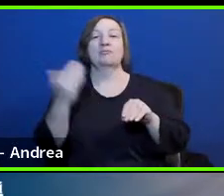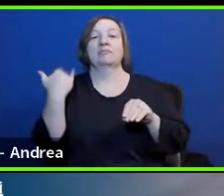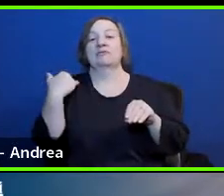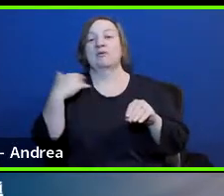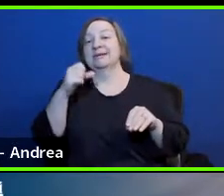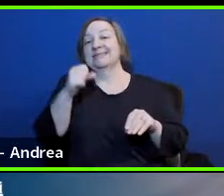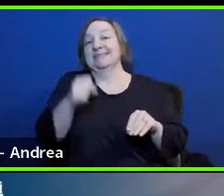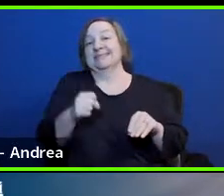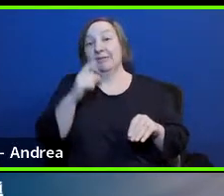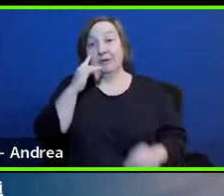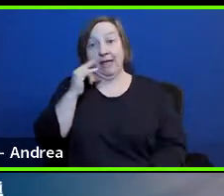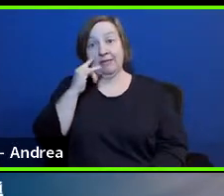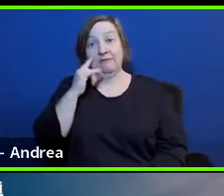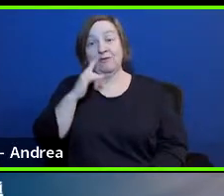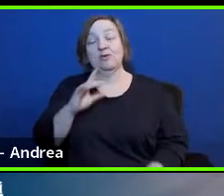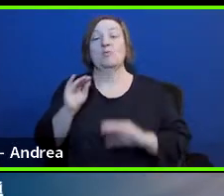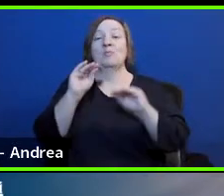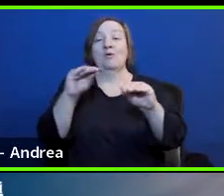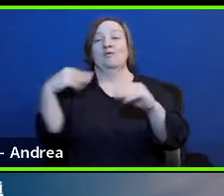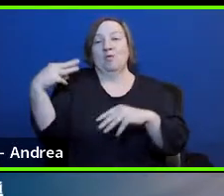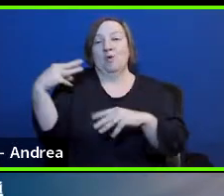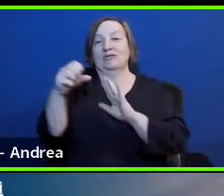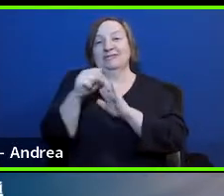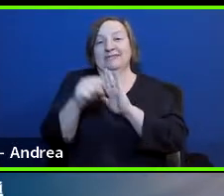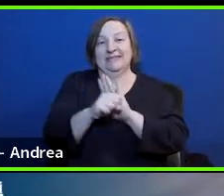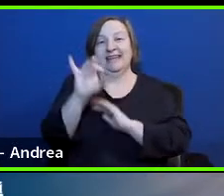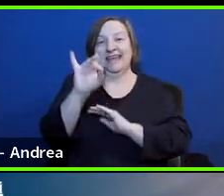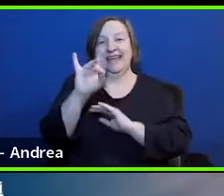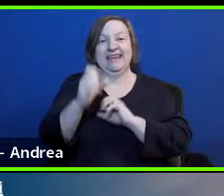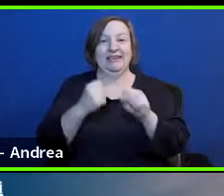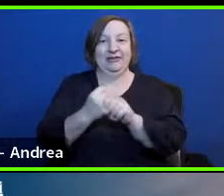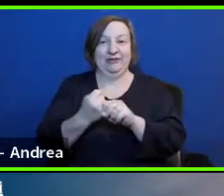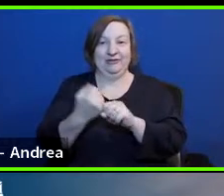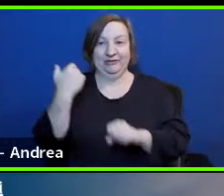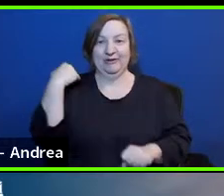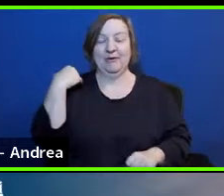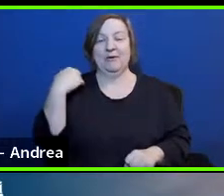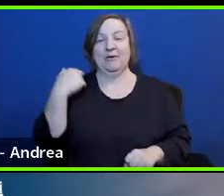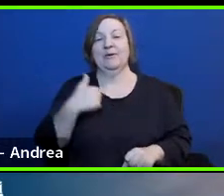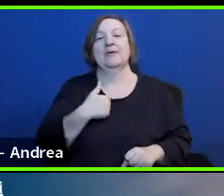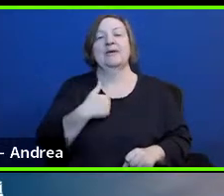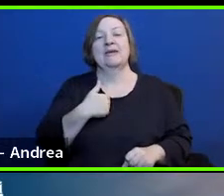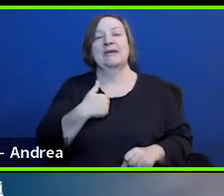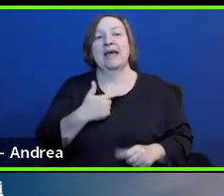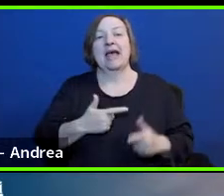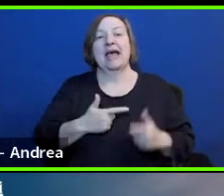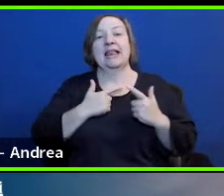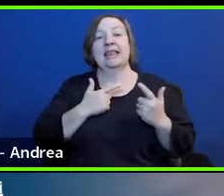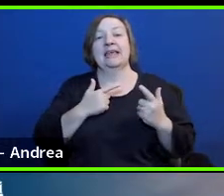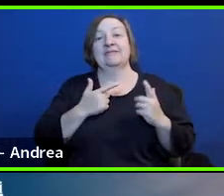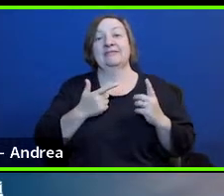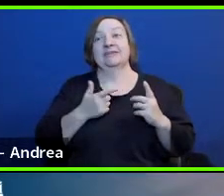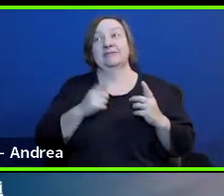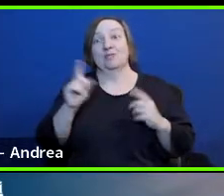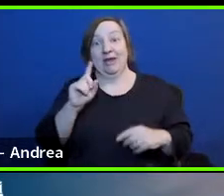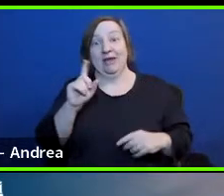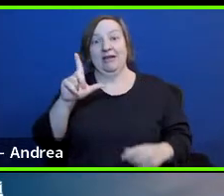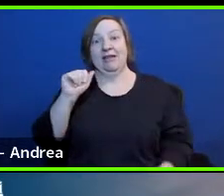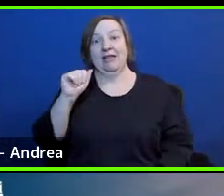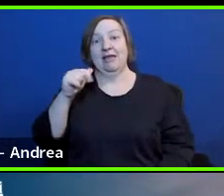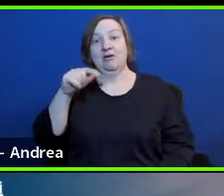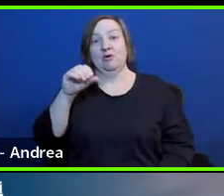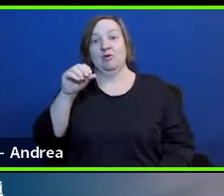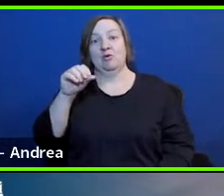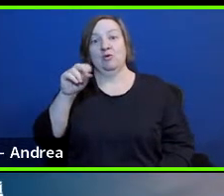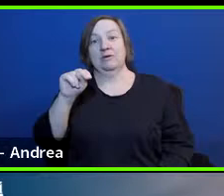California to Washington State about 8 years ago, and I lived at Laguna Beach for 2 years down